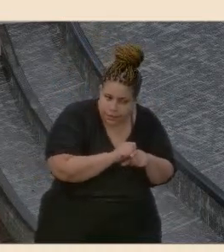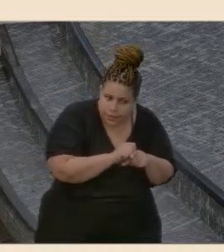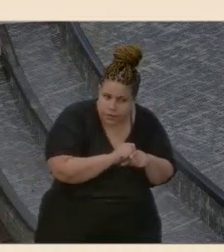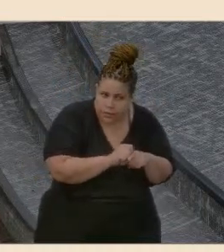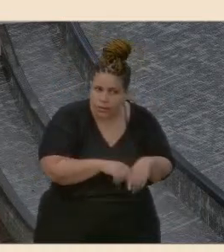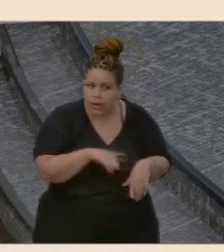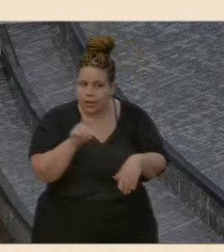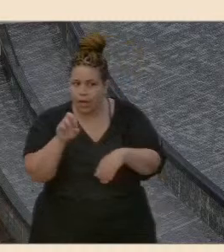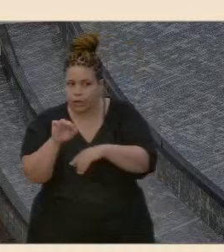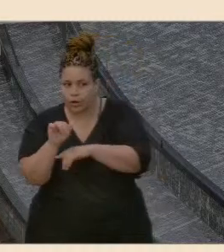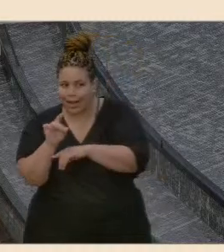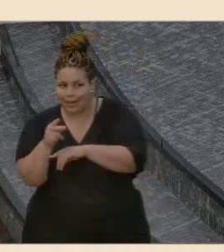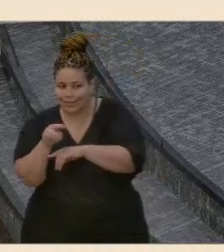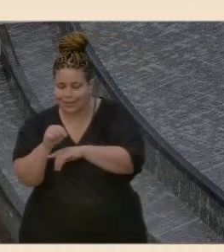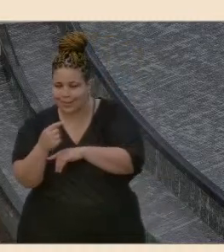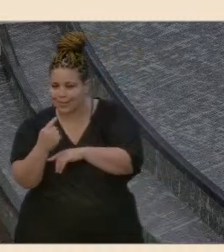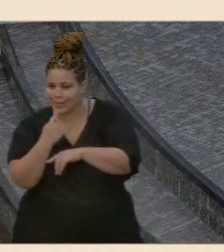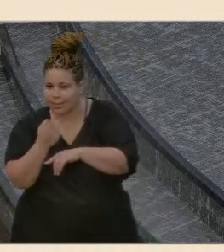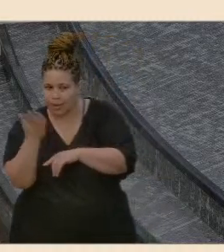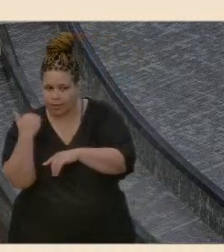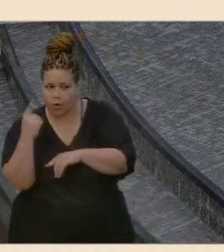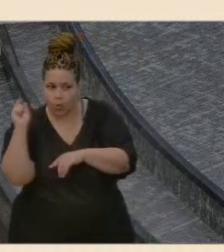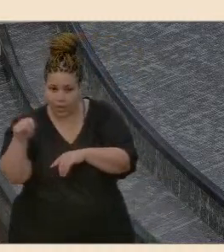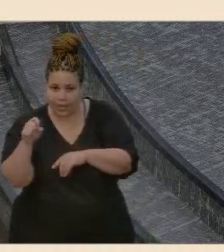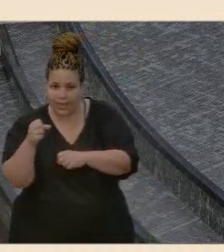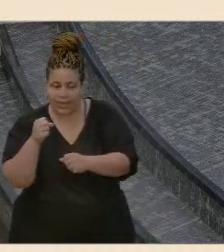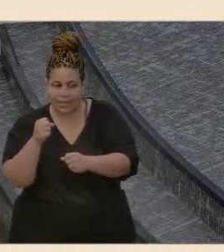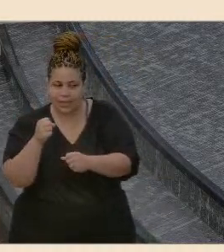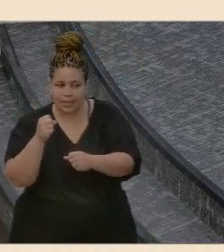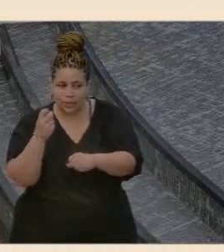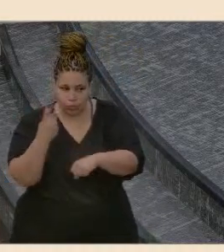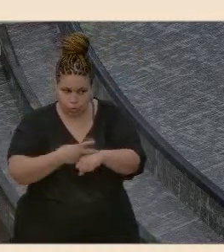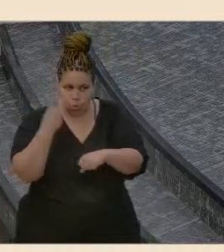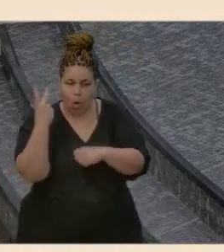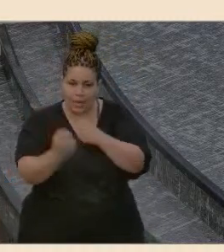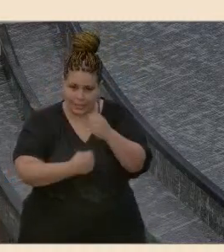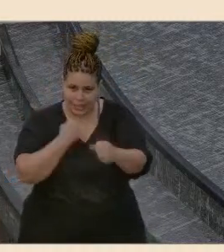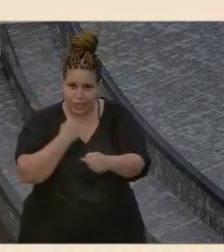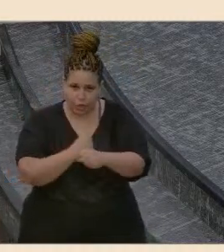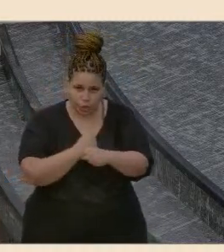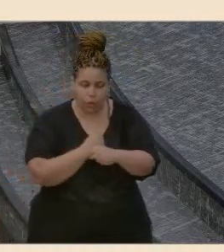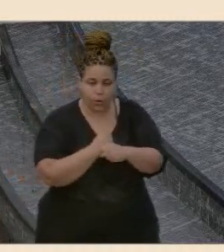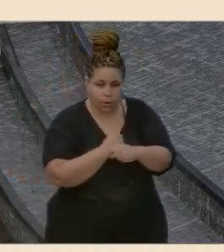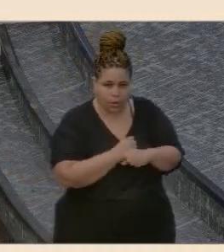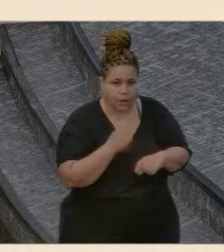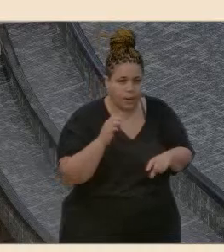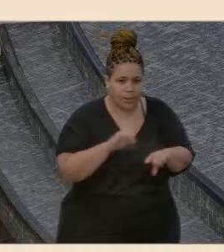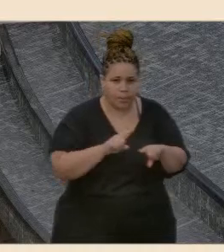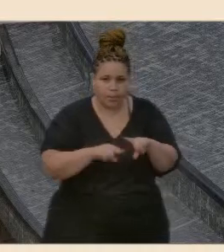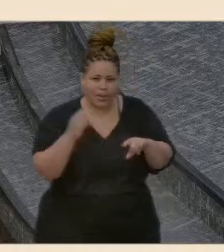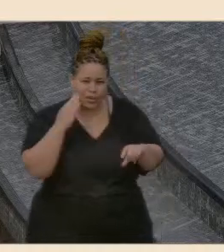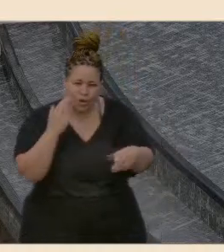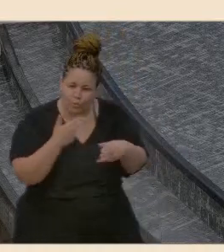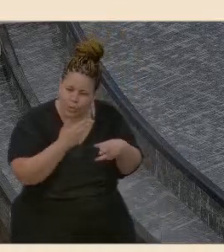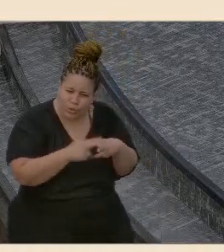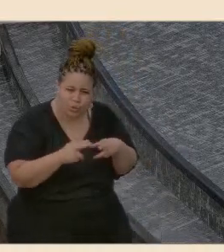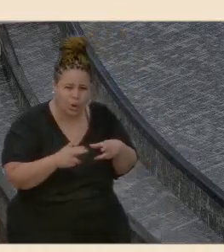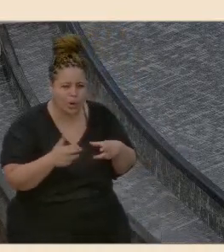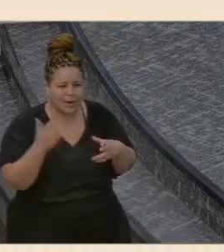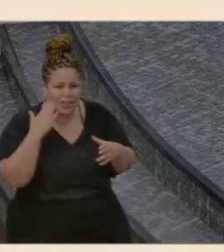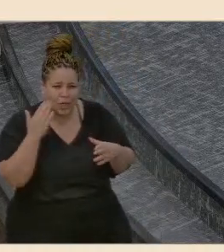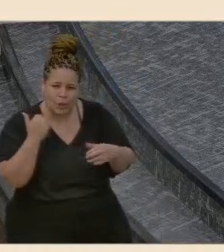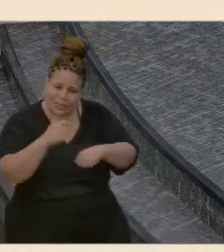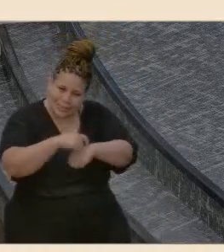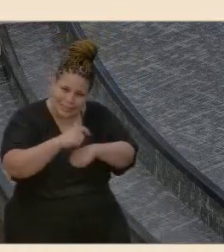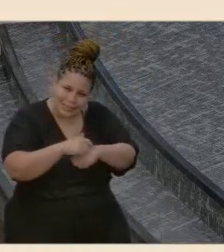need that twice a year. But with shortage everywhere, everybody tried to squeeze it in, and no rush for times